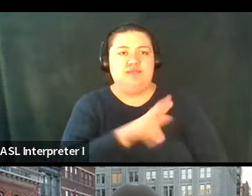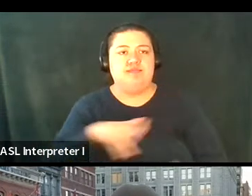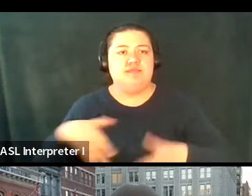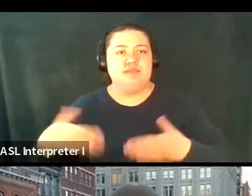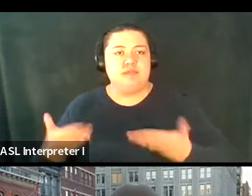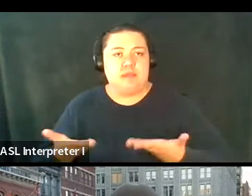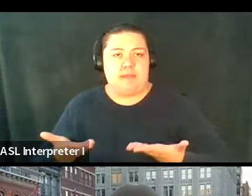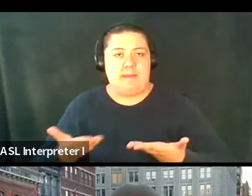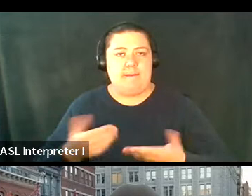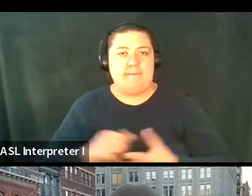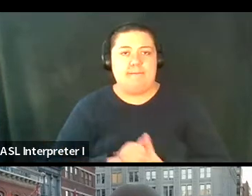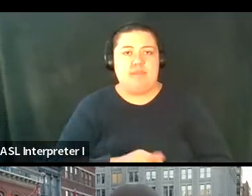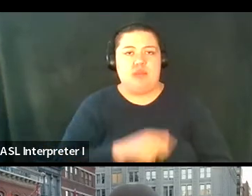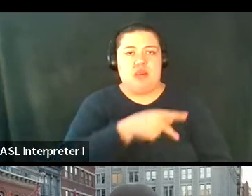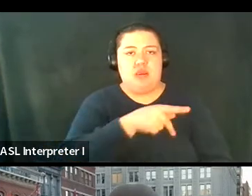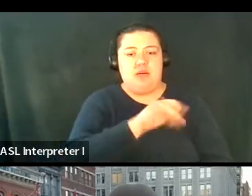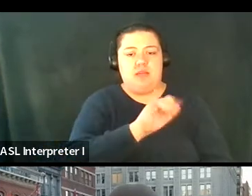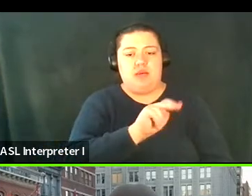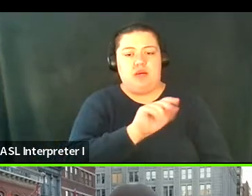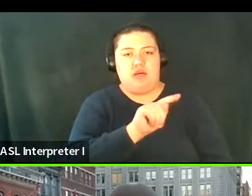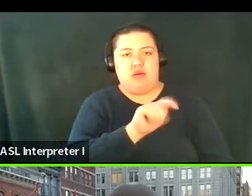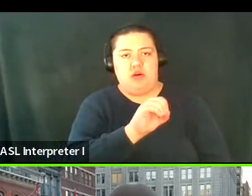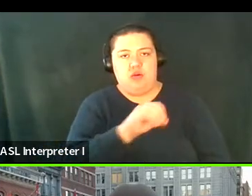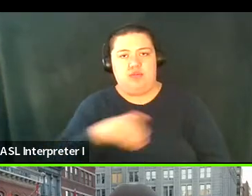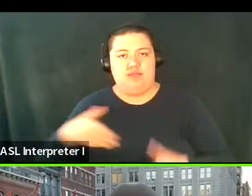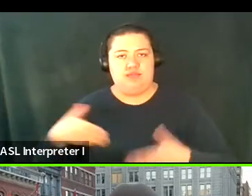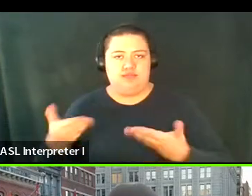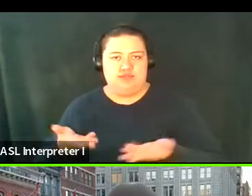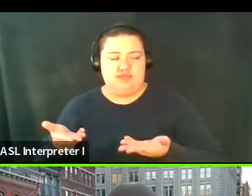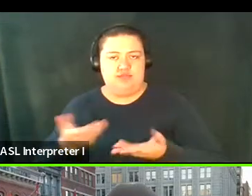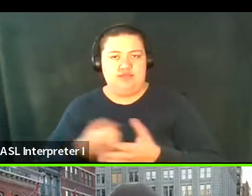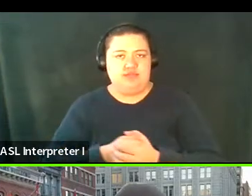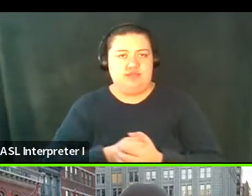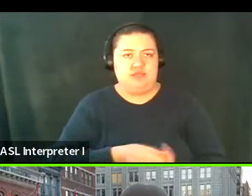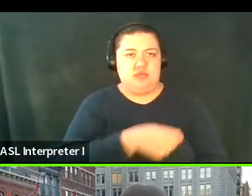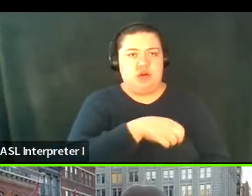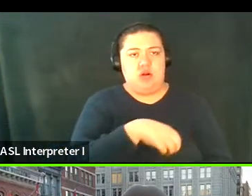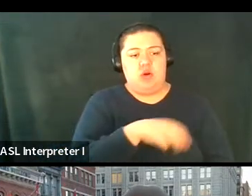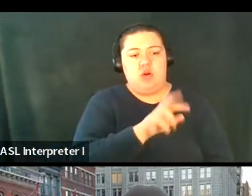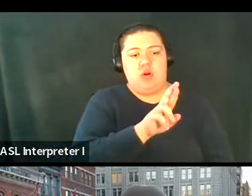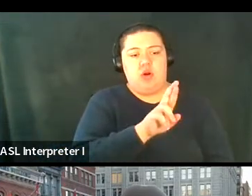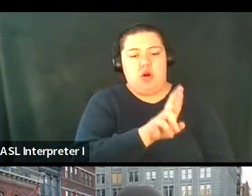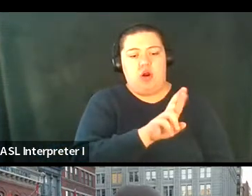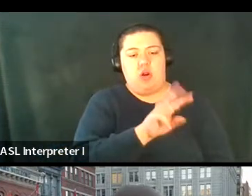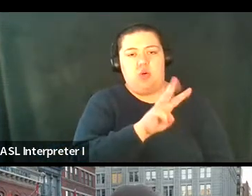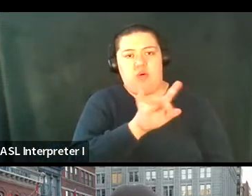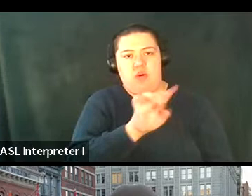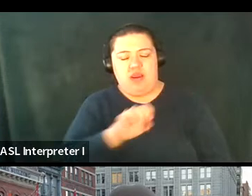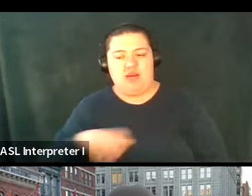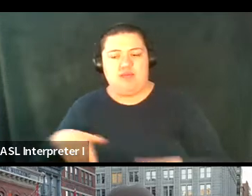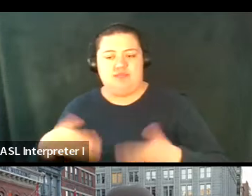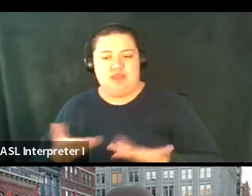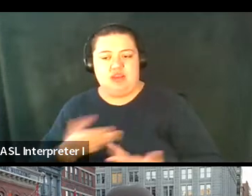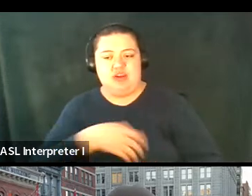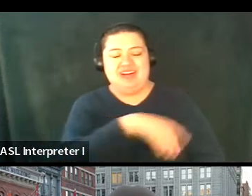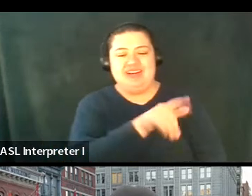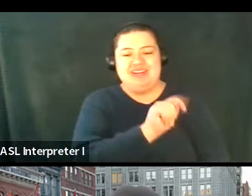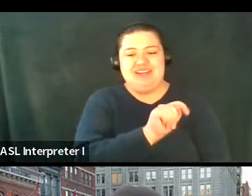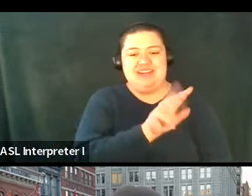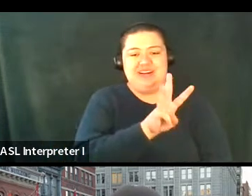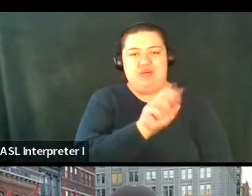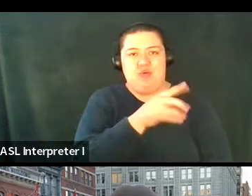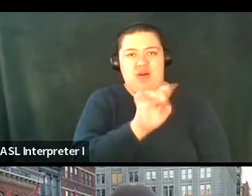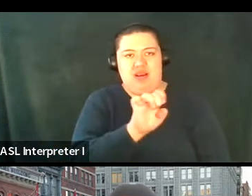Here. Councilmember Pinto, Present. Councilmember Robert White, Present. Councilmember Trayon White.